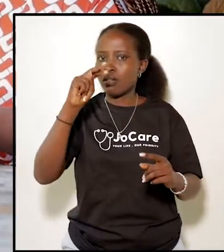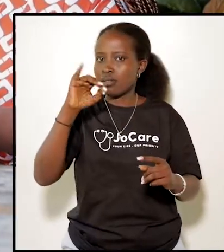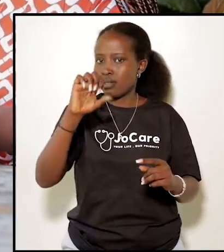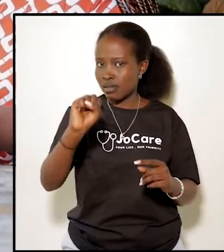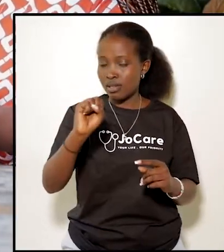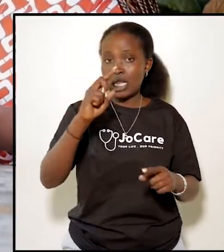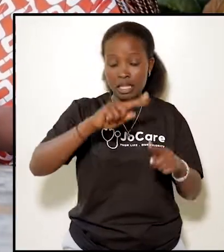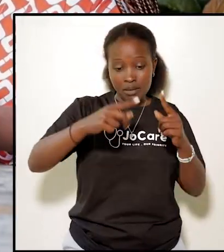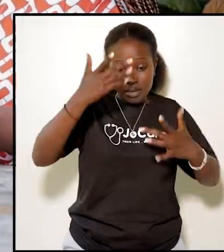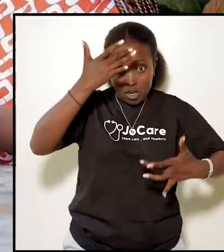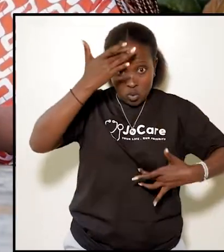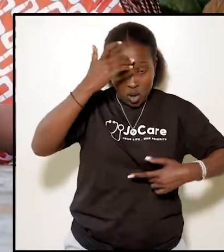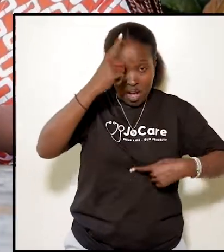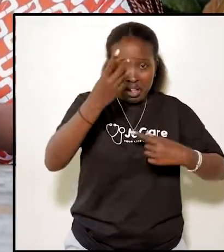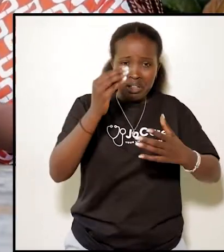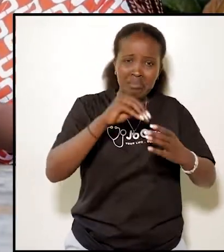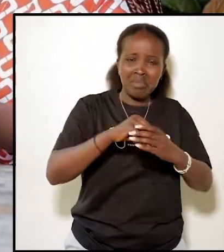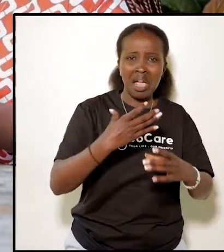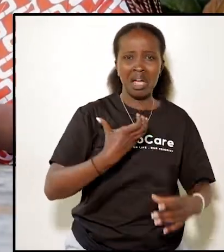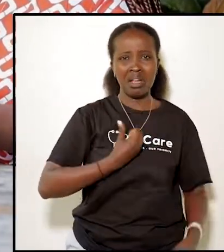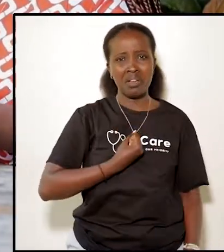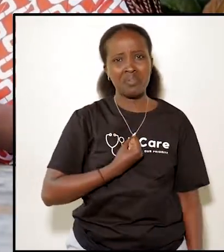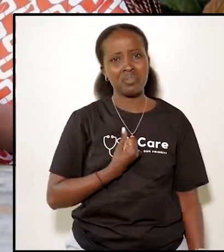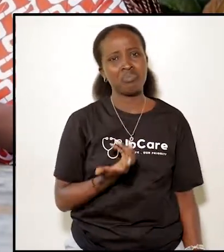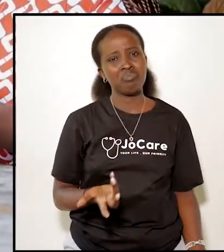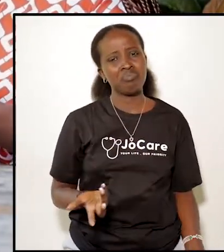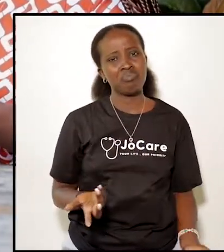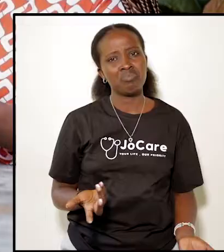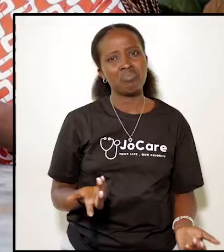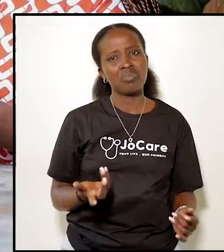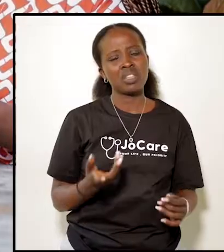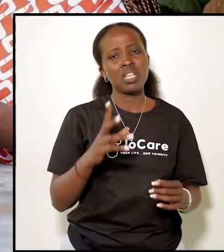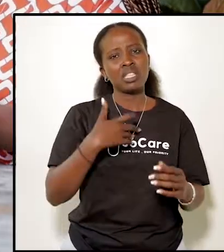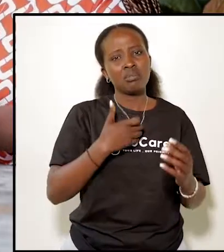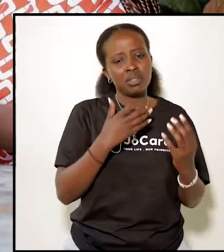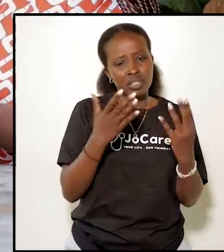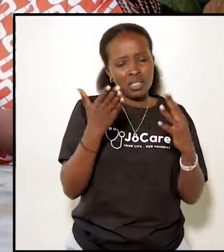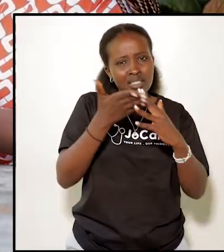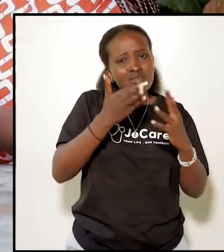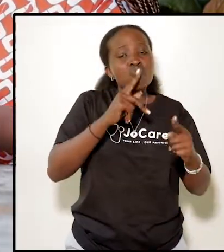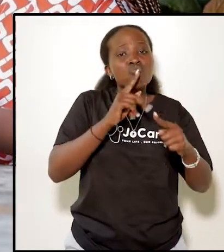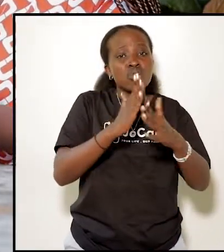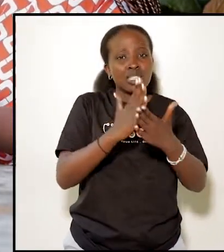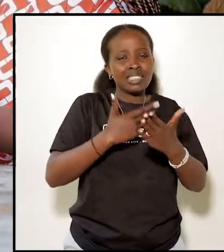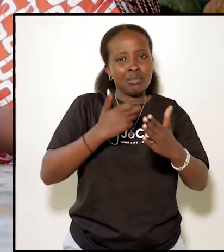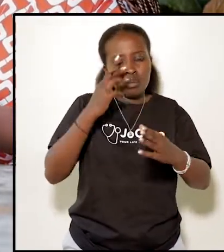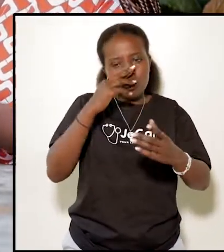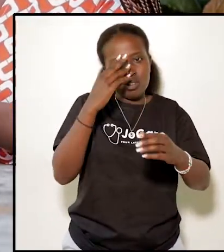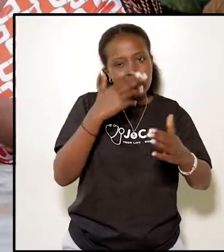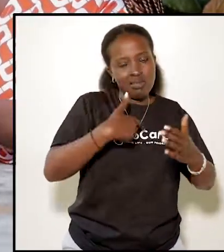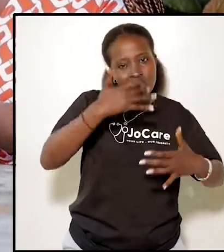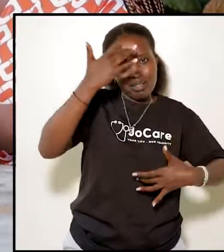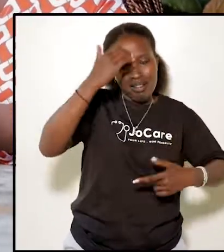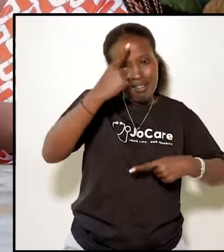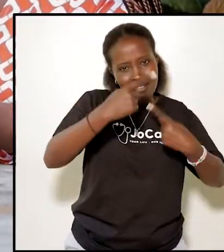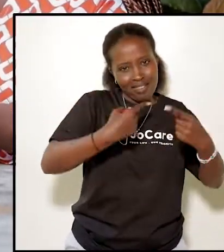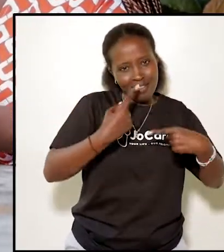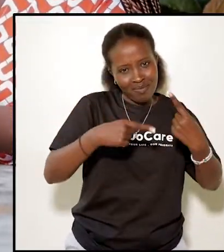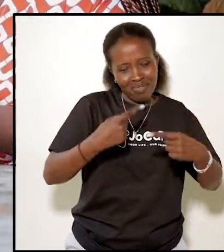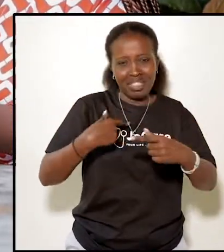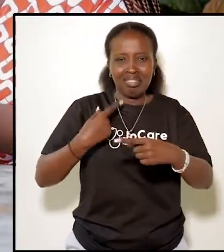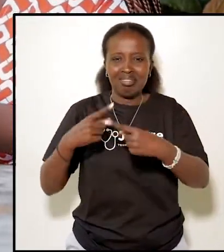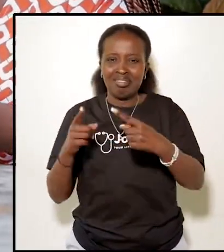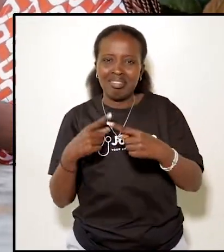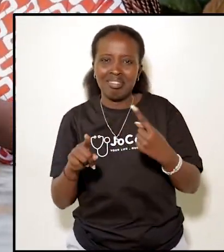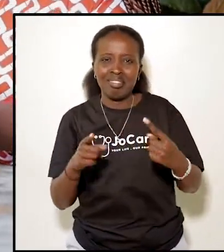thyroid disease. Okay. We may also have the pituitary gland diseases, hyperplasia